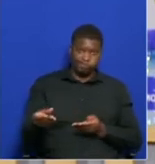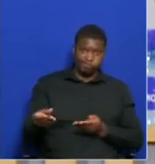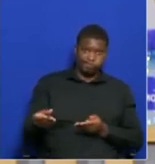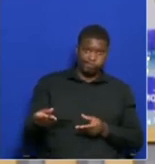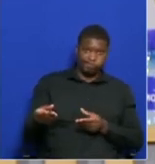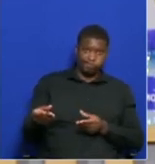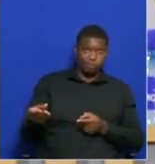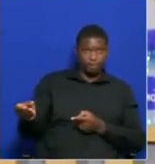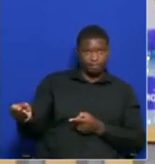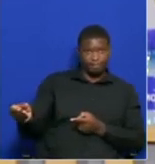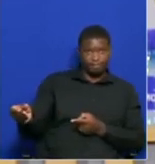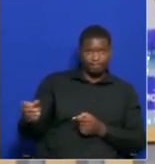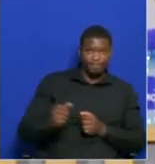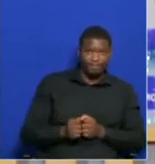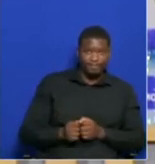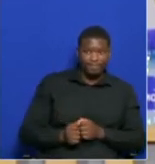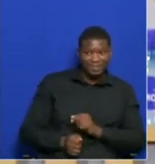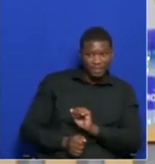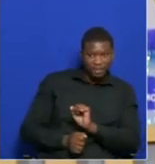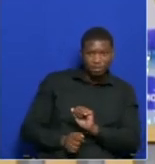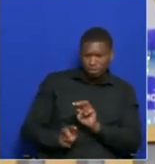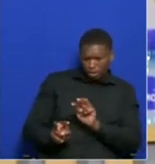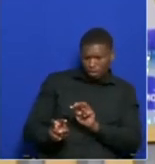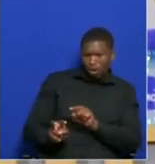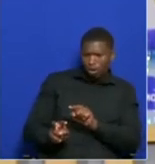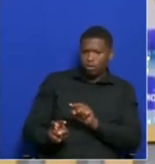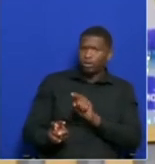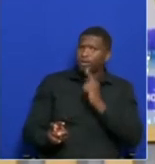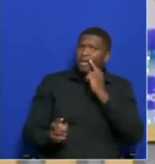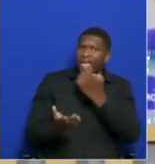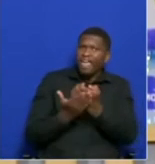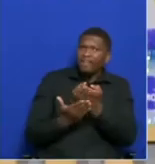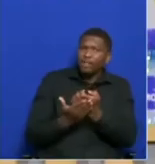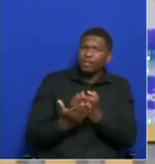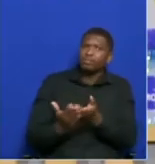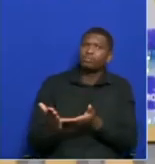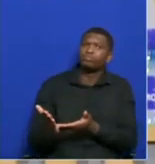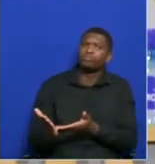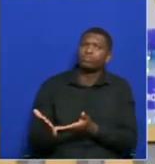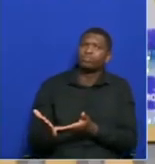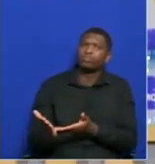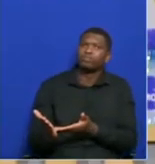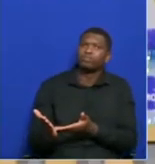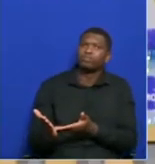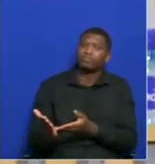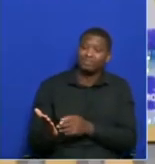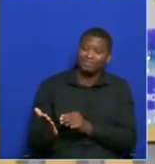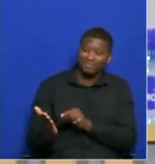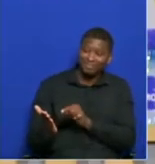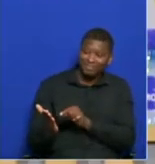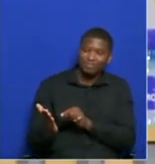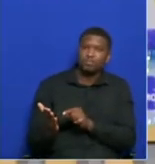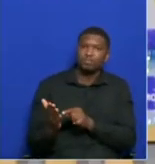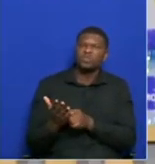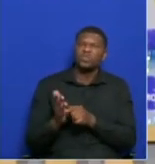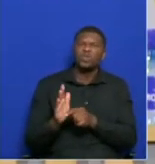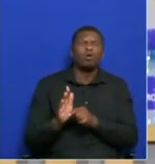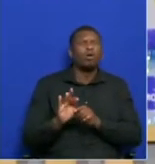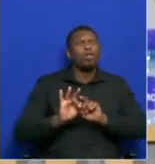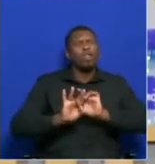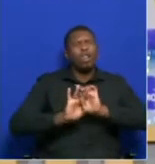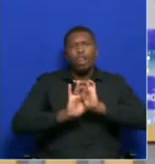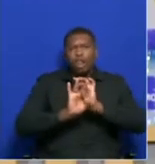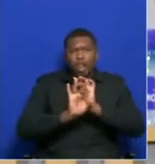they are evidence, all right, which indicate explicitly, all